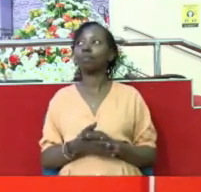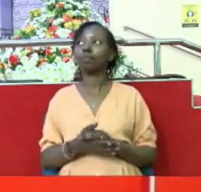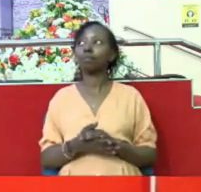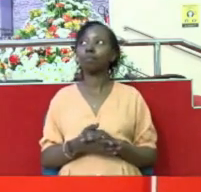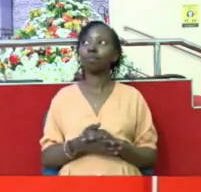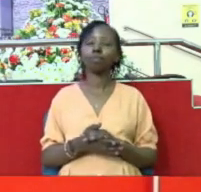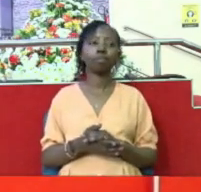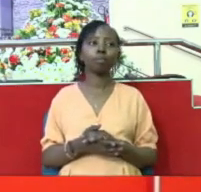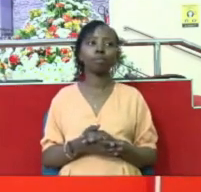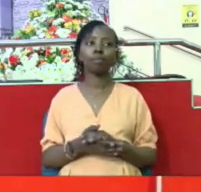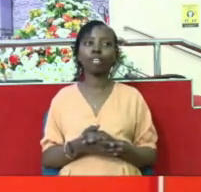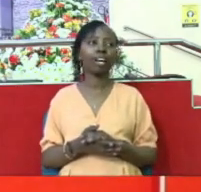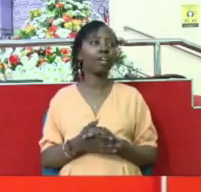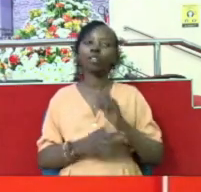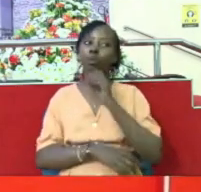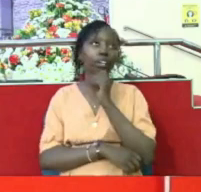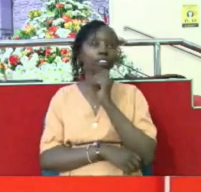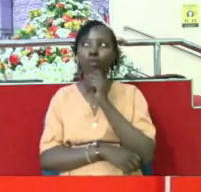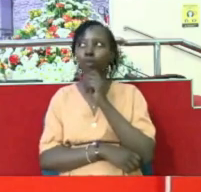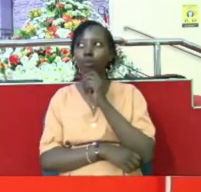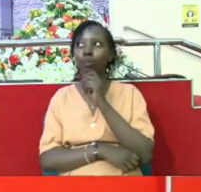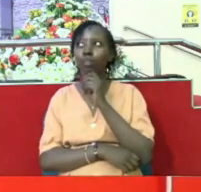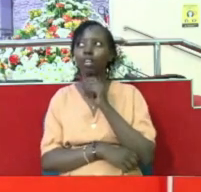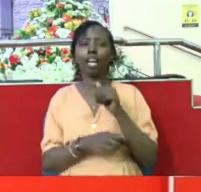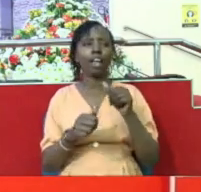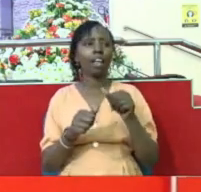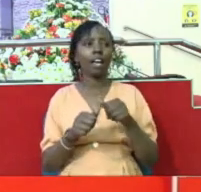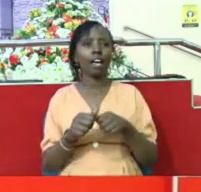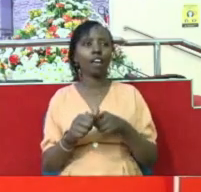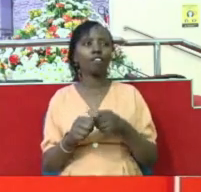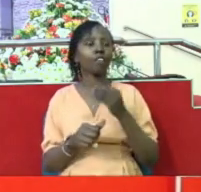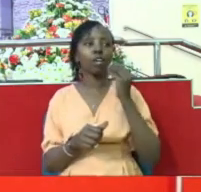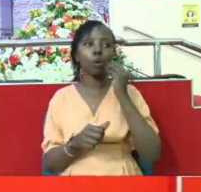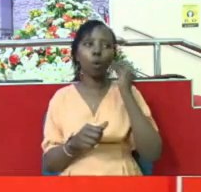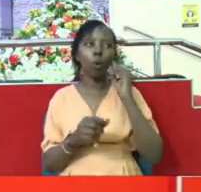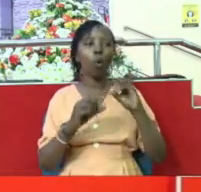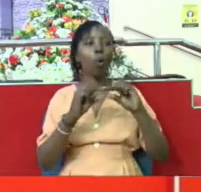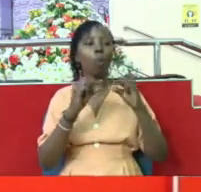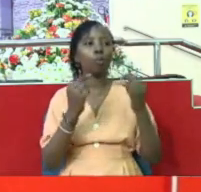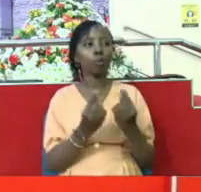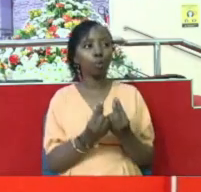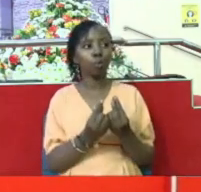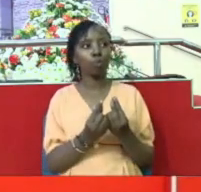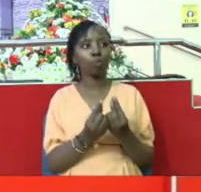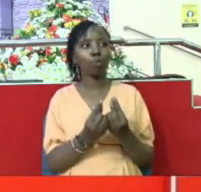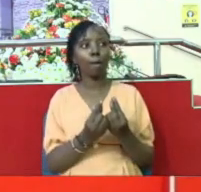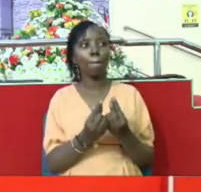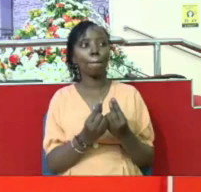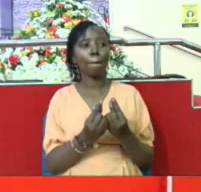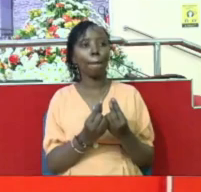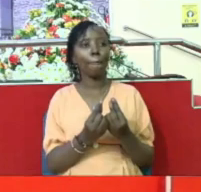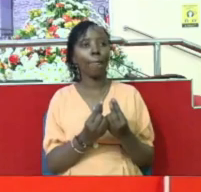it's amazing. Inastaajabisha. Every cell, kila cell is raising 7